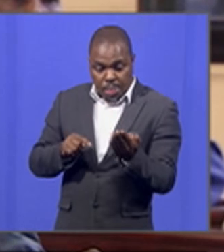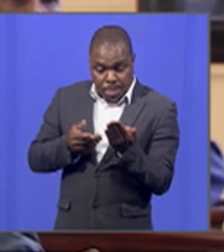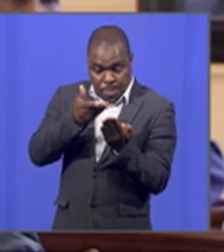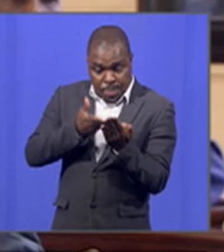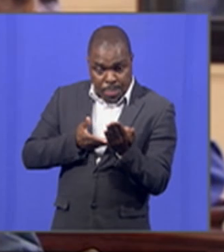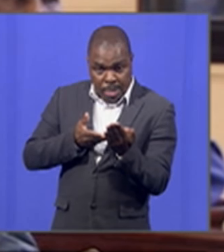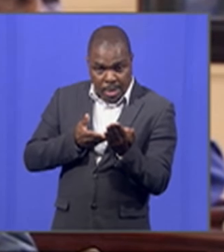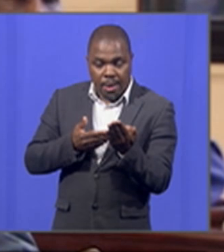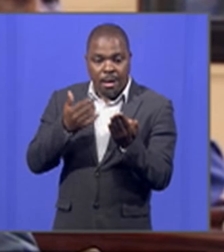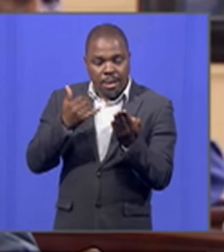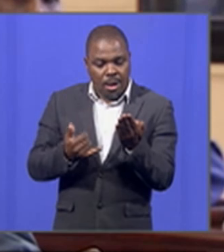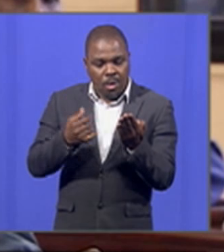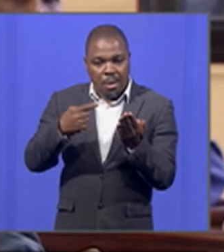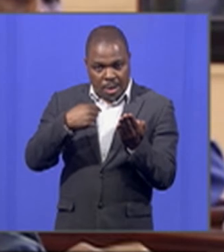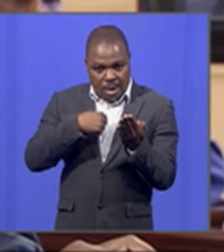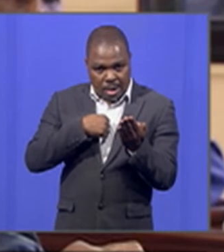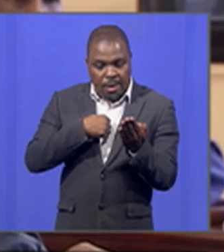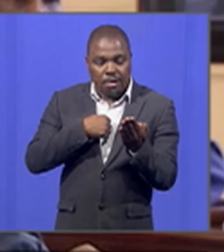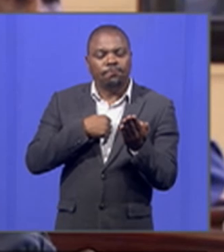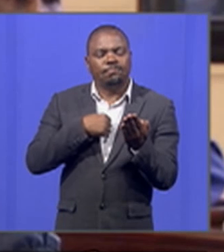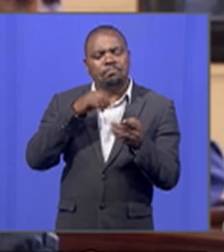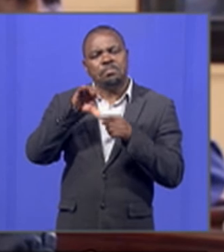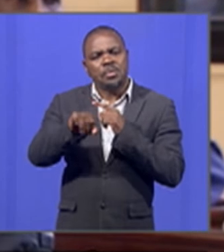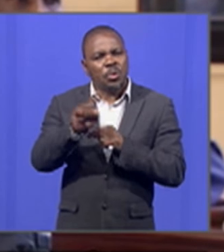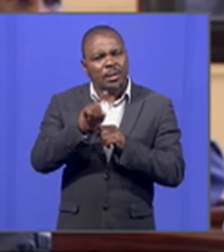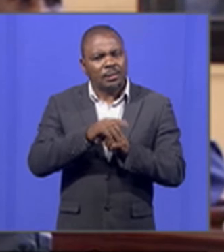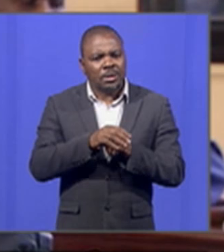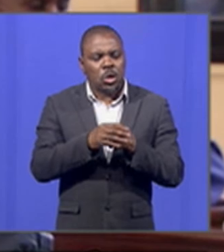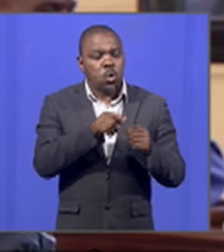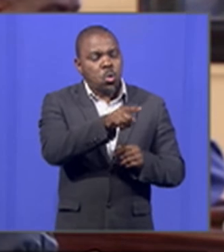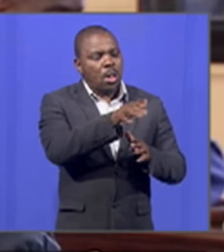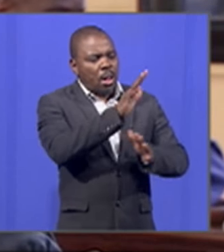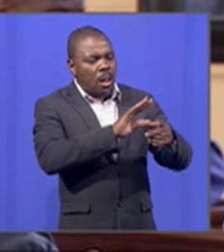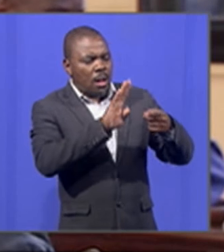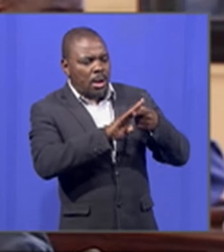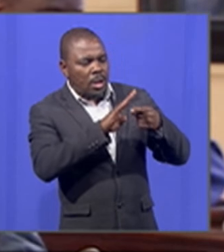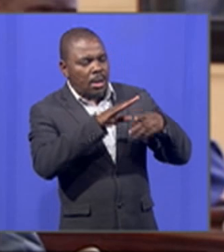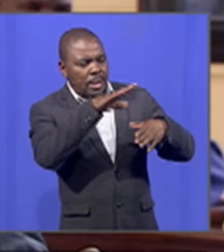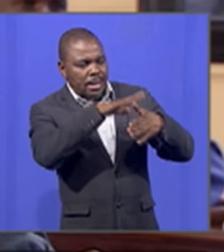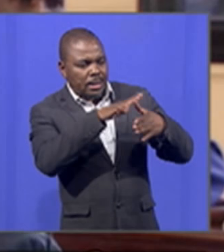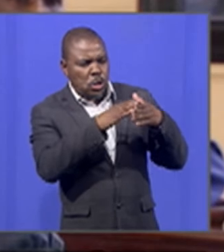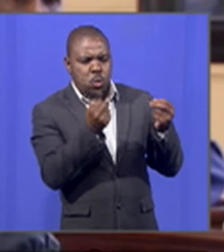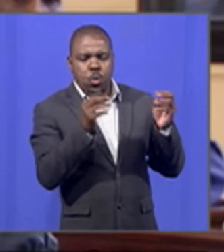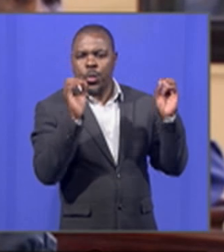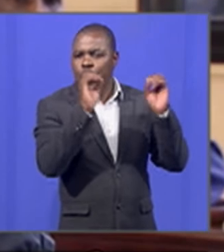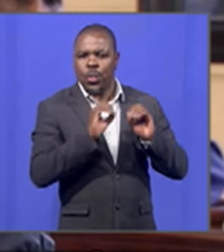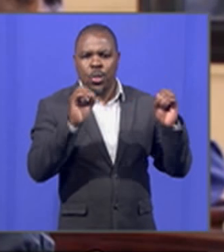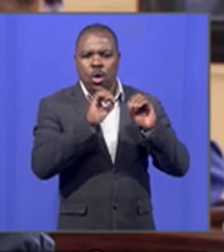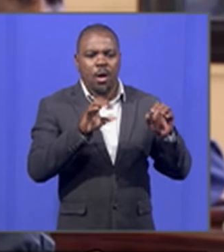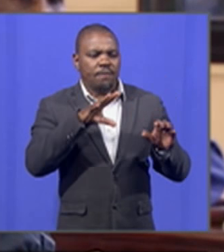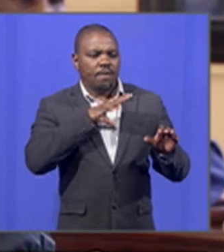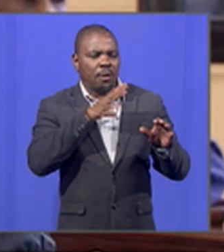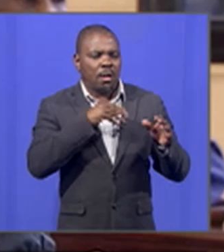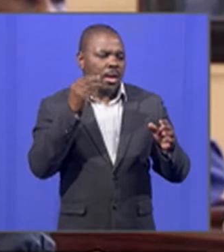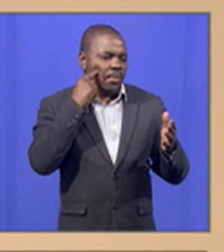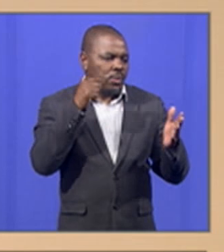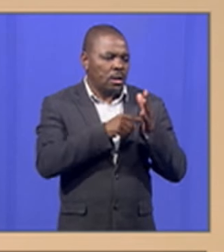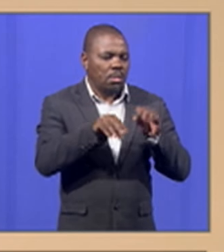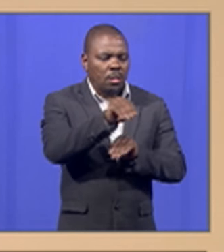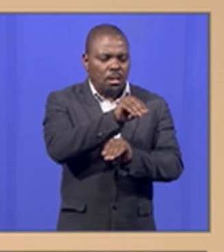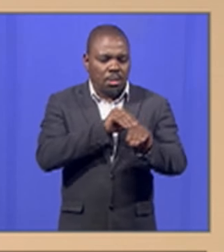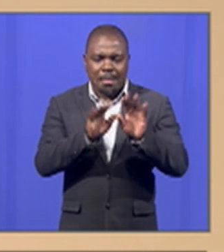and I've found that there are no new facts. but reshuffling of